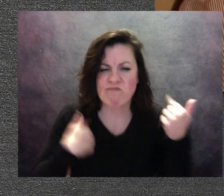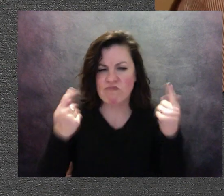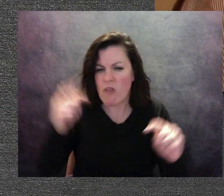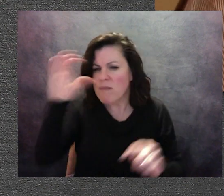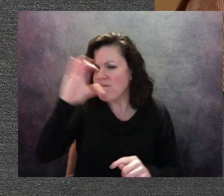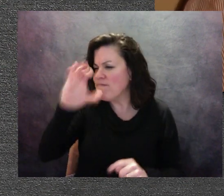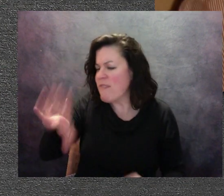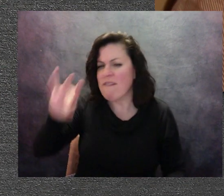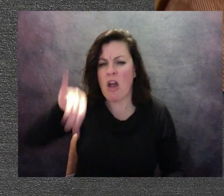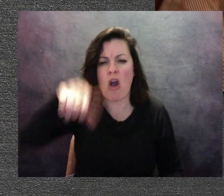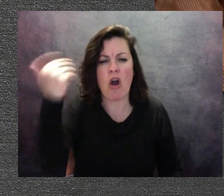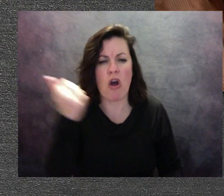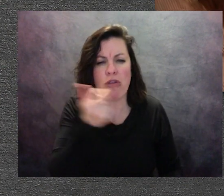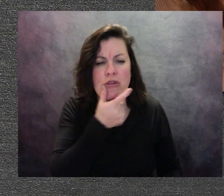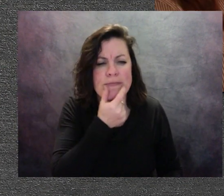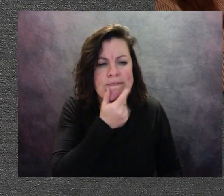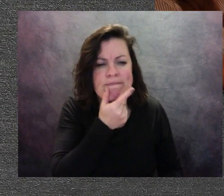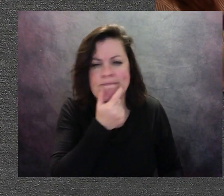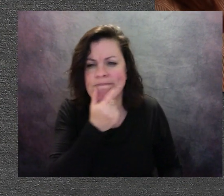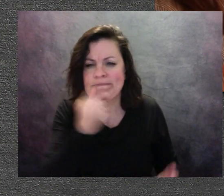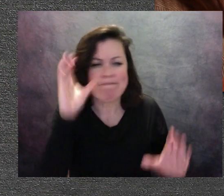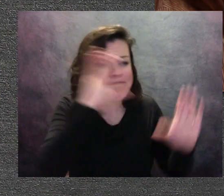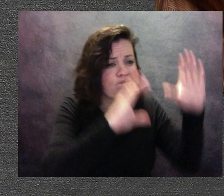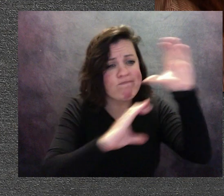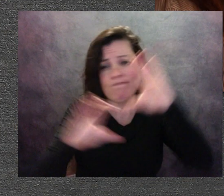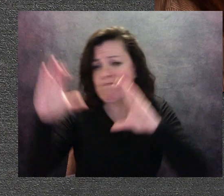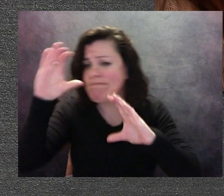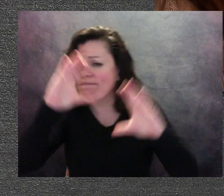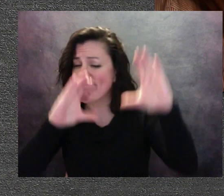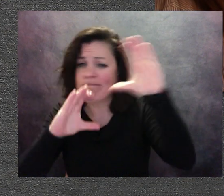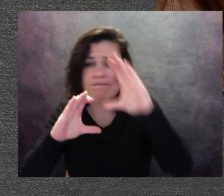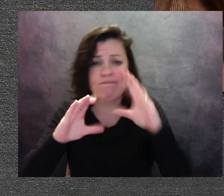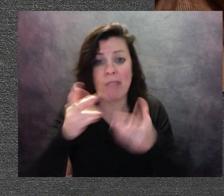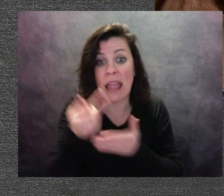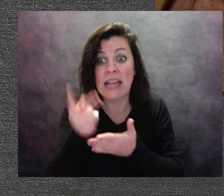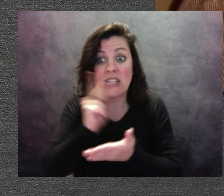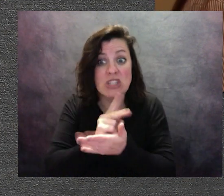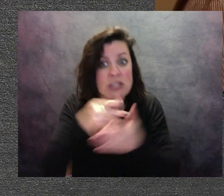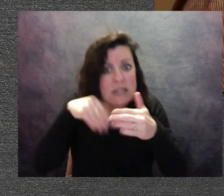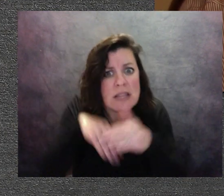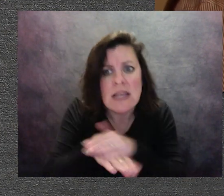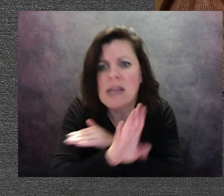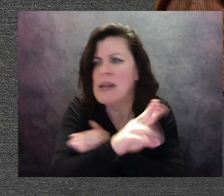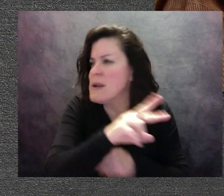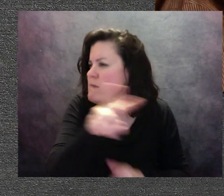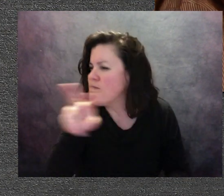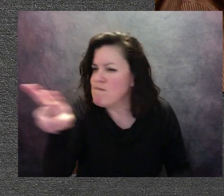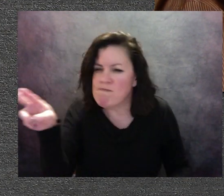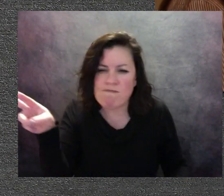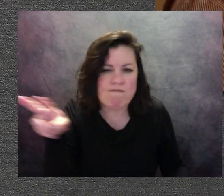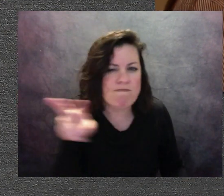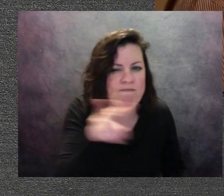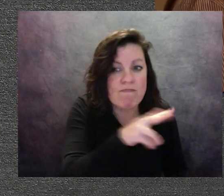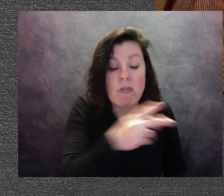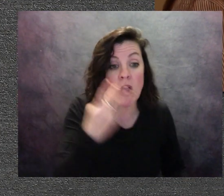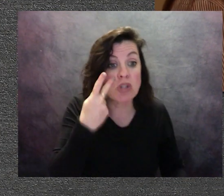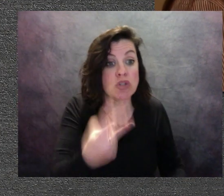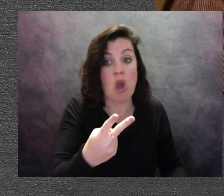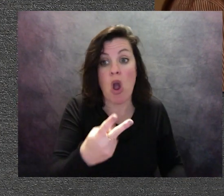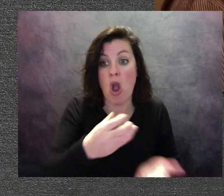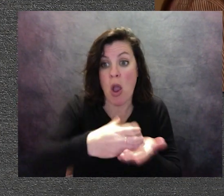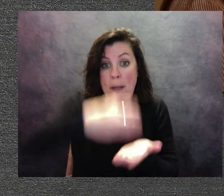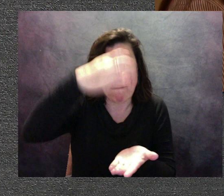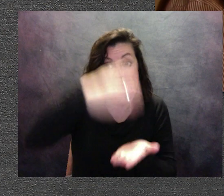something else. Well, what can he find in the kitchen? A bent bottle cap, a piece of white